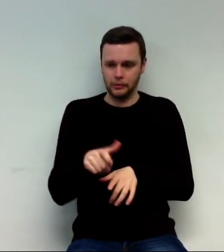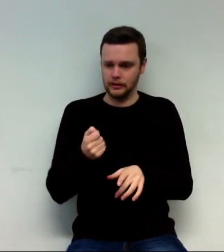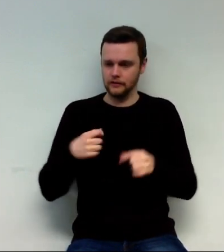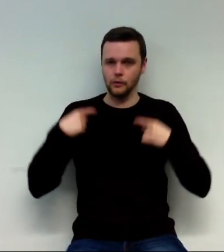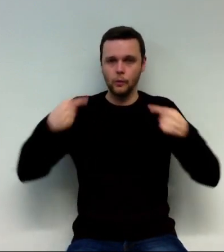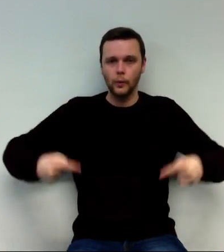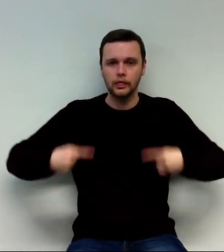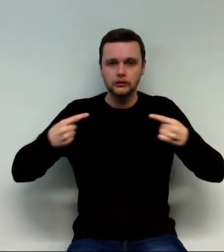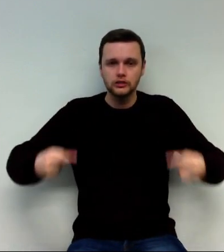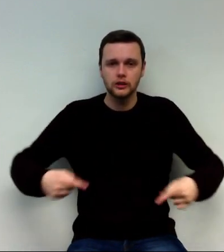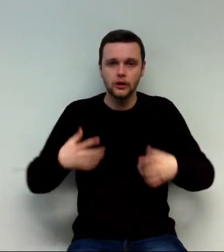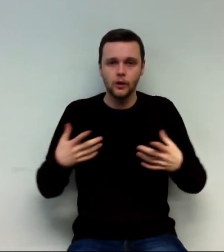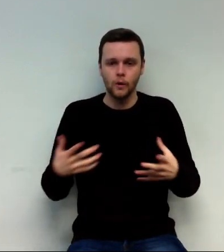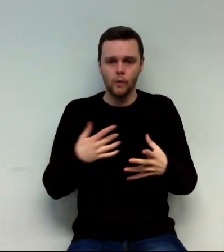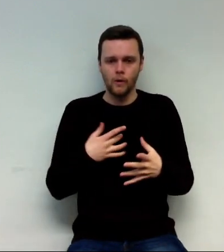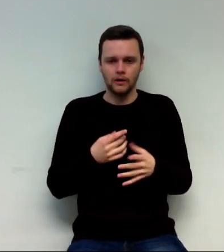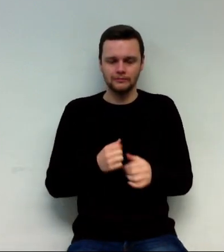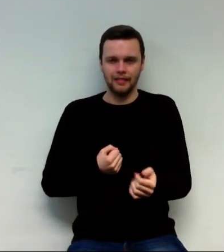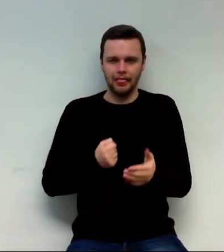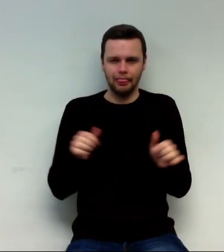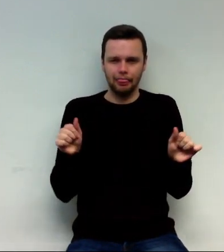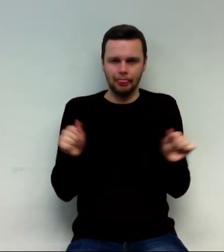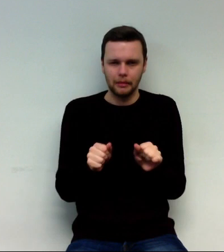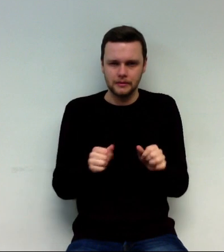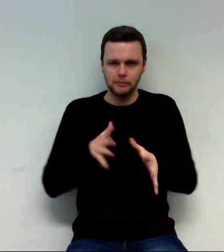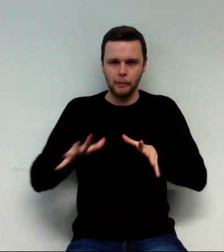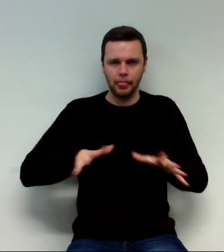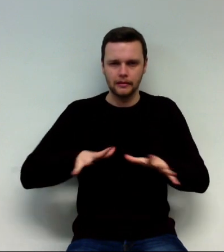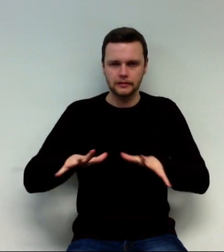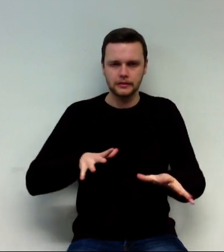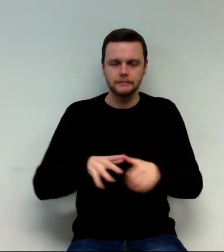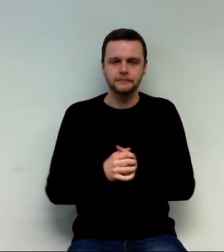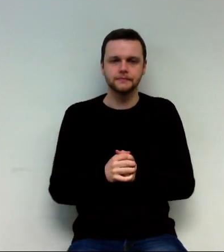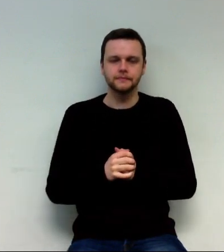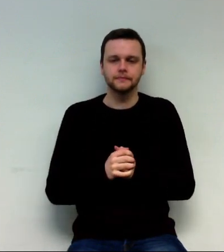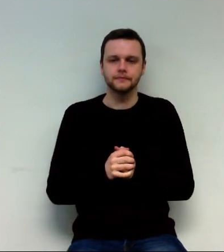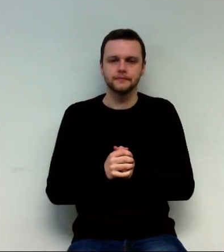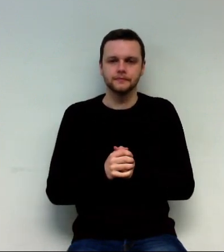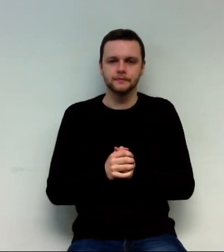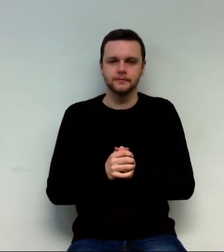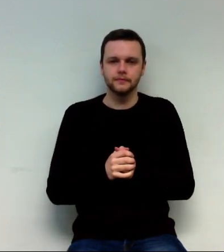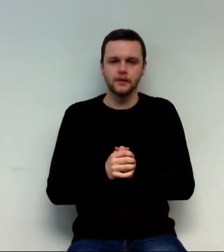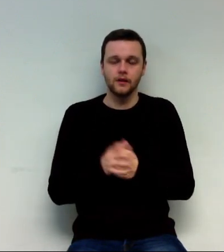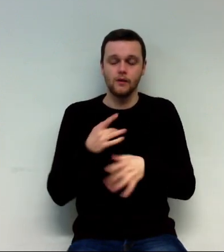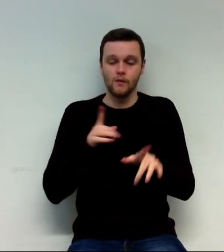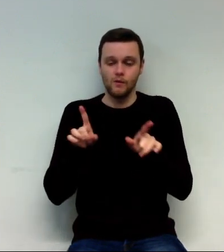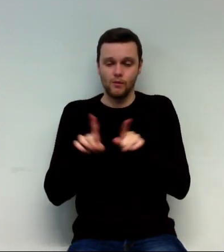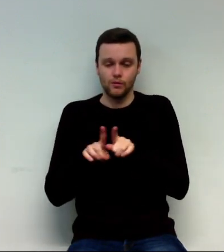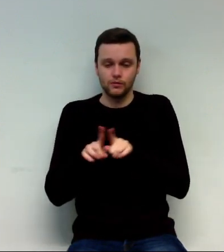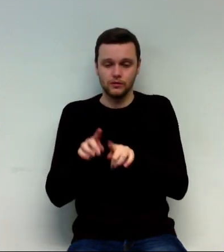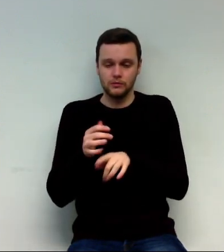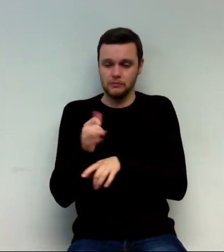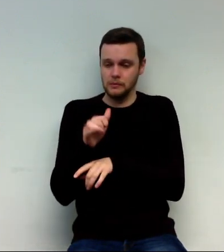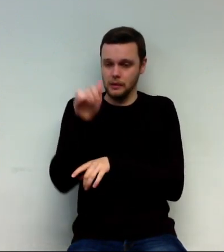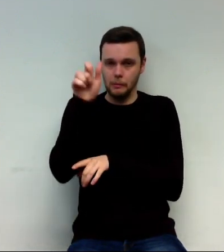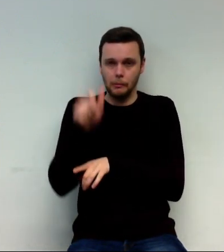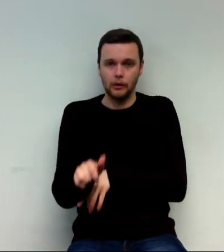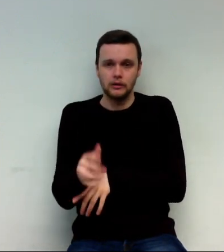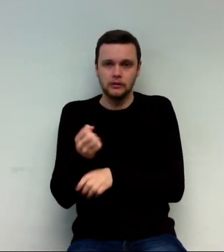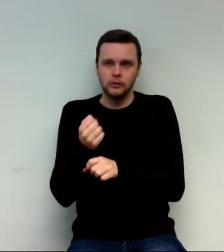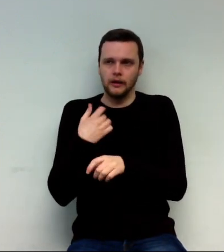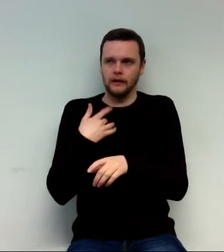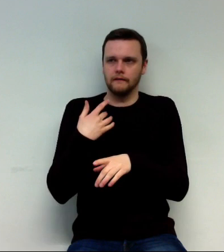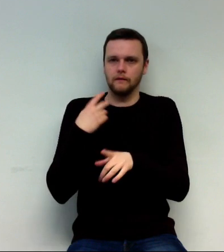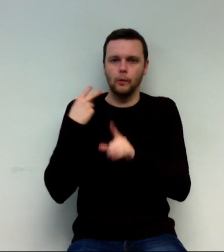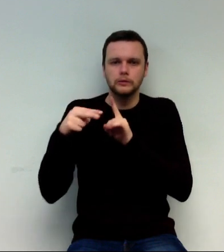user or somebody with limited mobility. It could also be something like, for an autistic person, it could